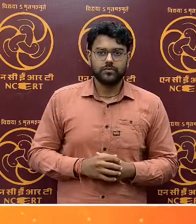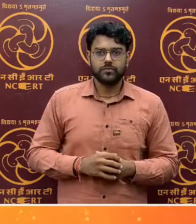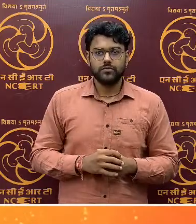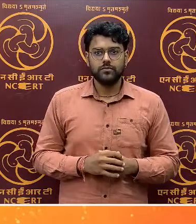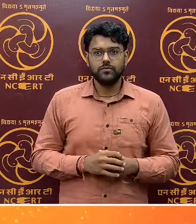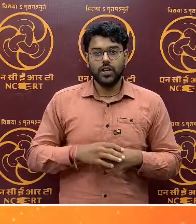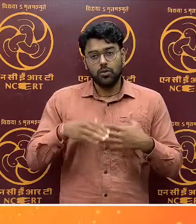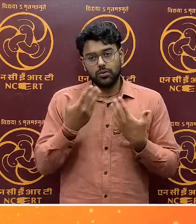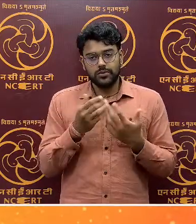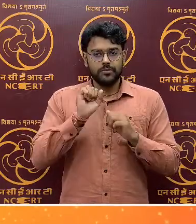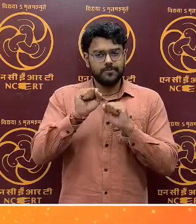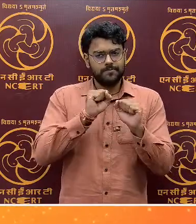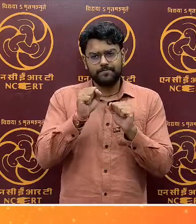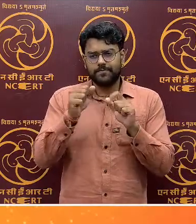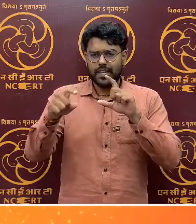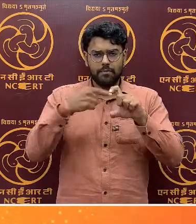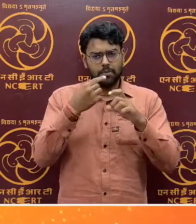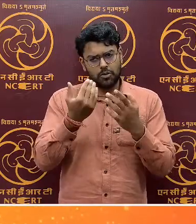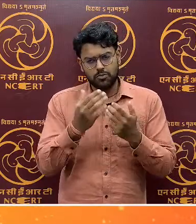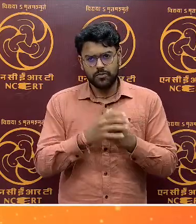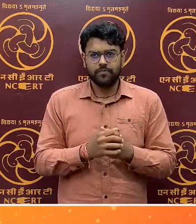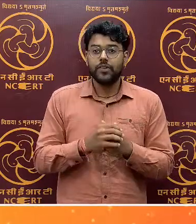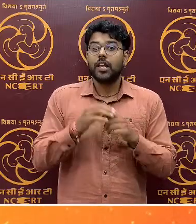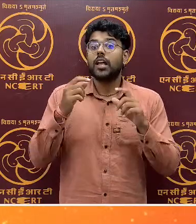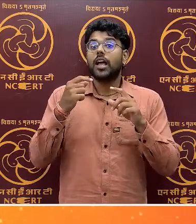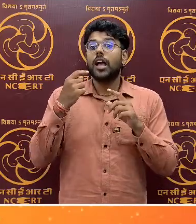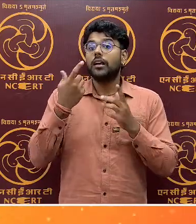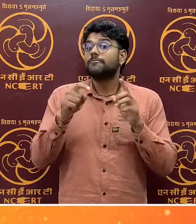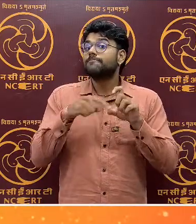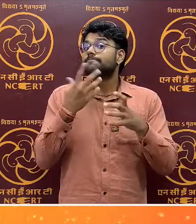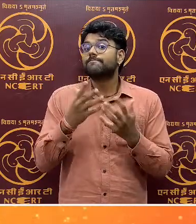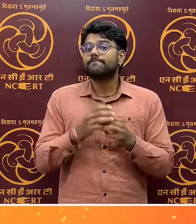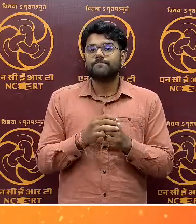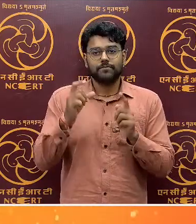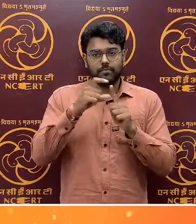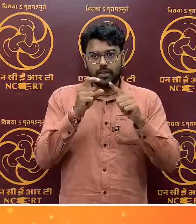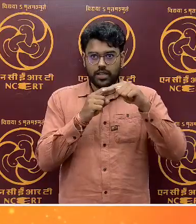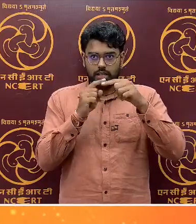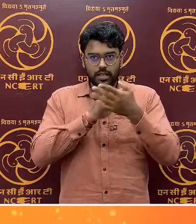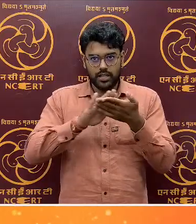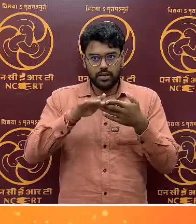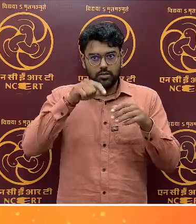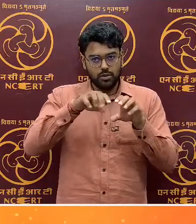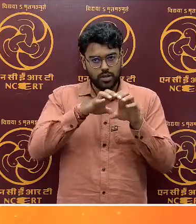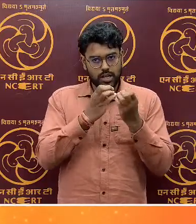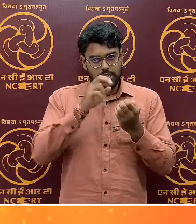8800440559. You can also write an email to us. Email ID is